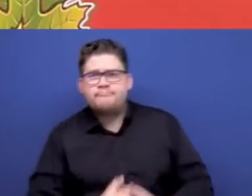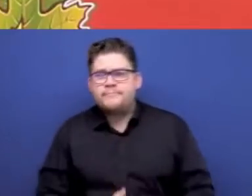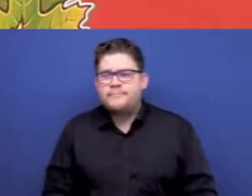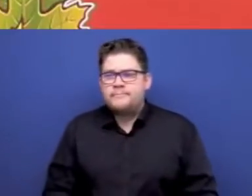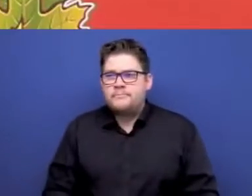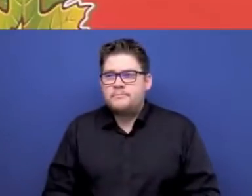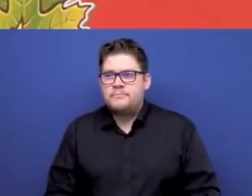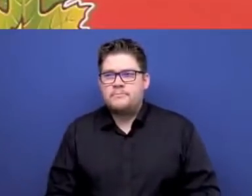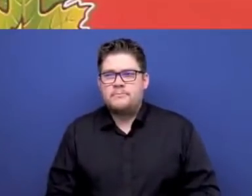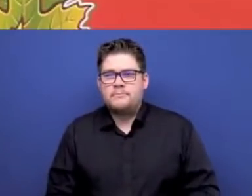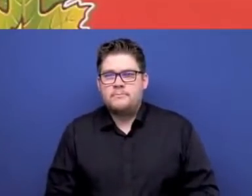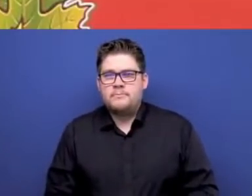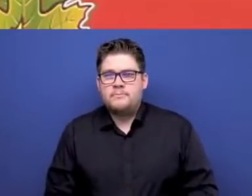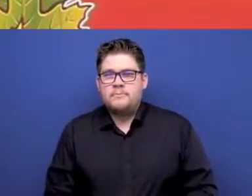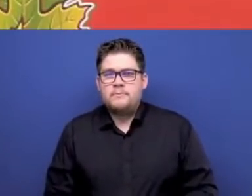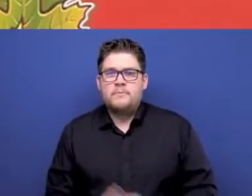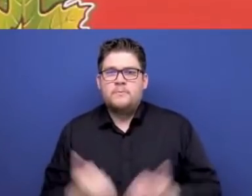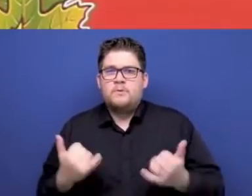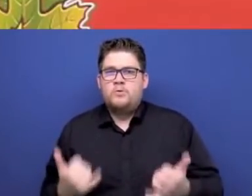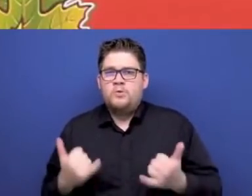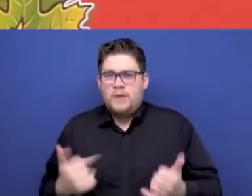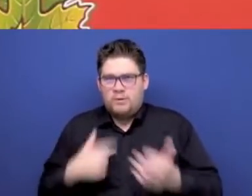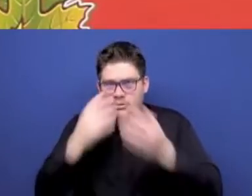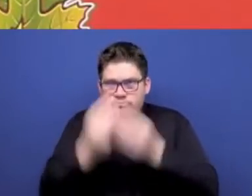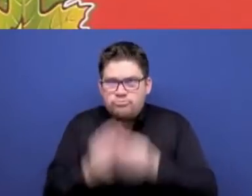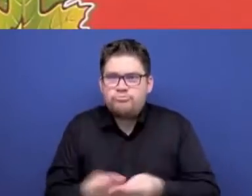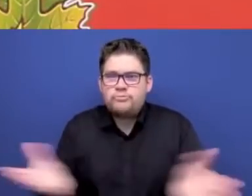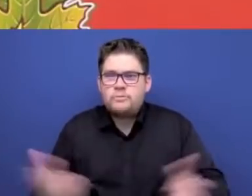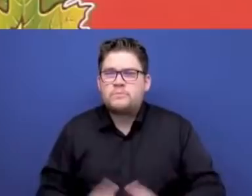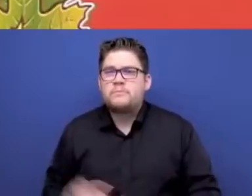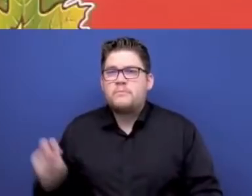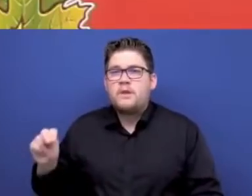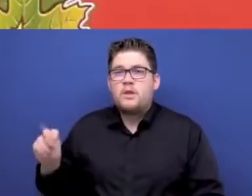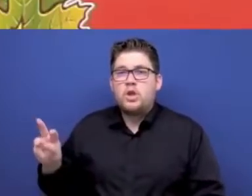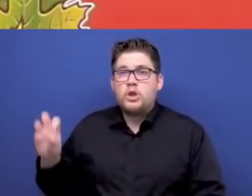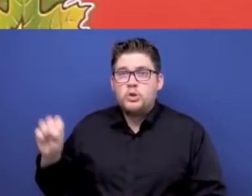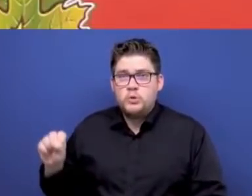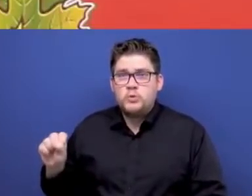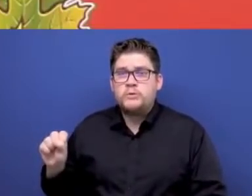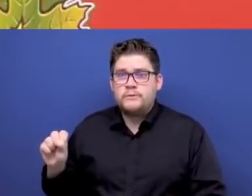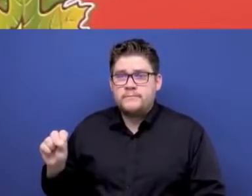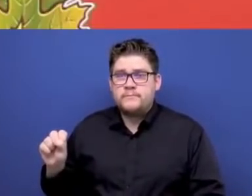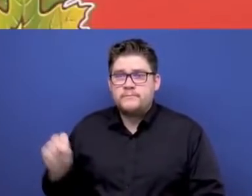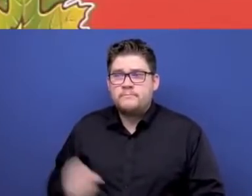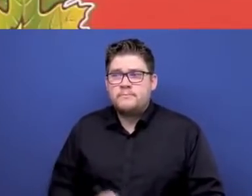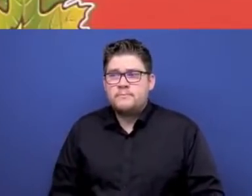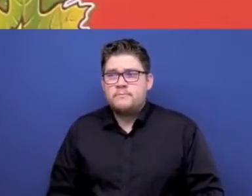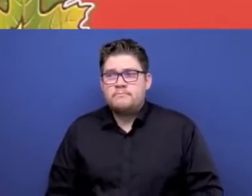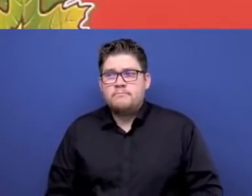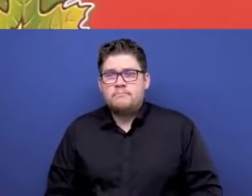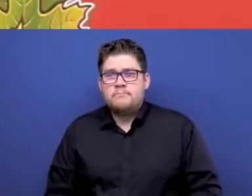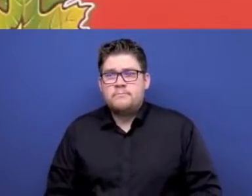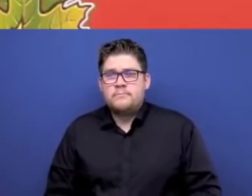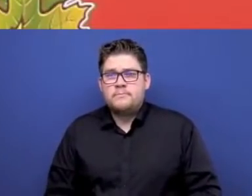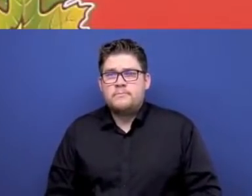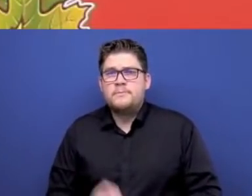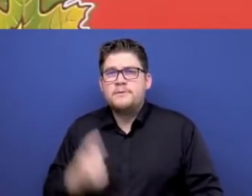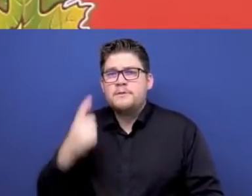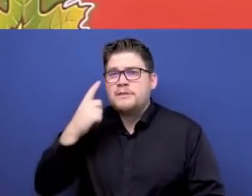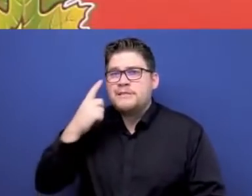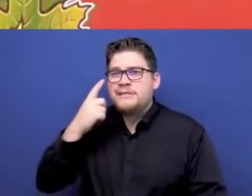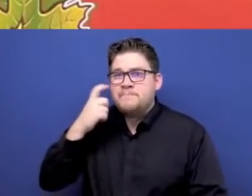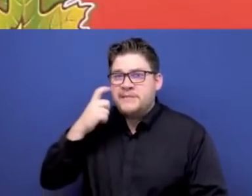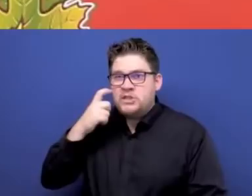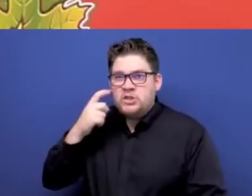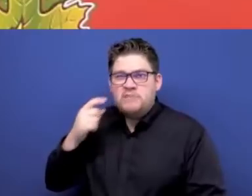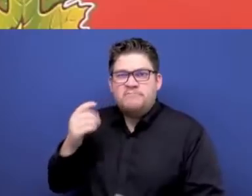with respect to not something with the BC Wildfire in general, but some suspicious fires that were sparked near Salmo over the weekend, which